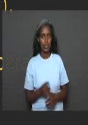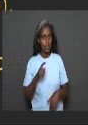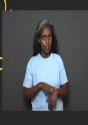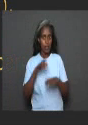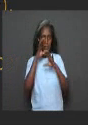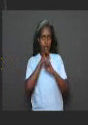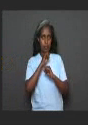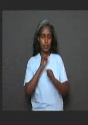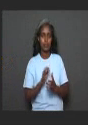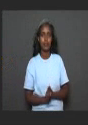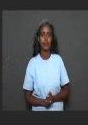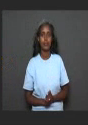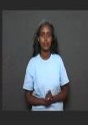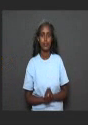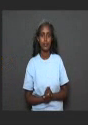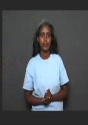Time's up.